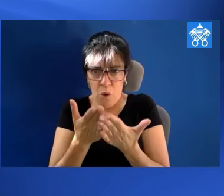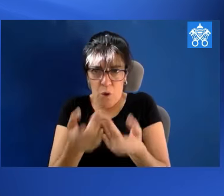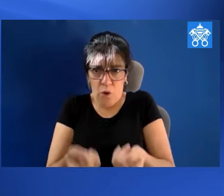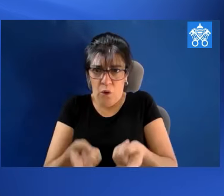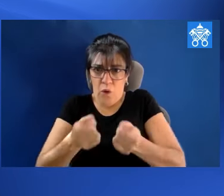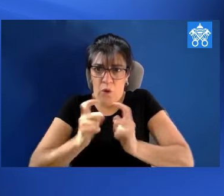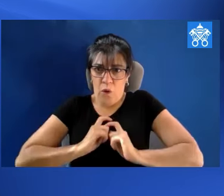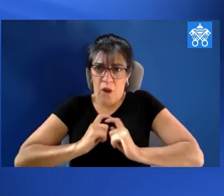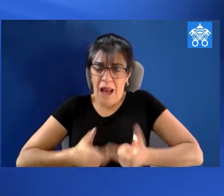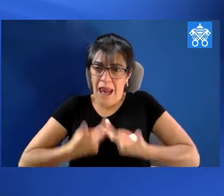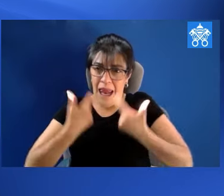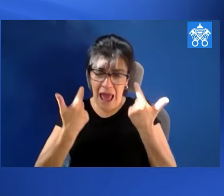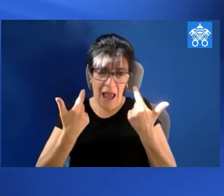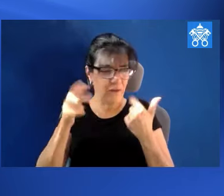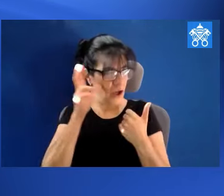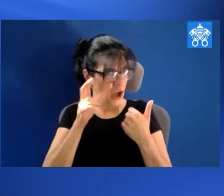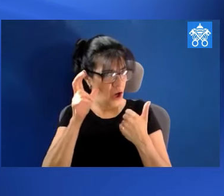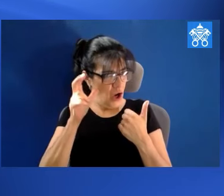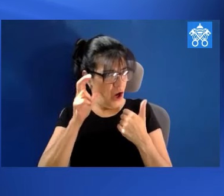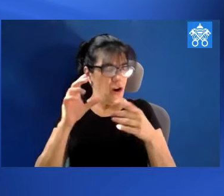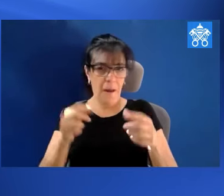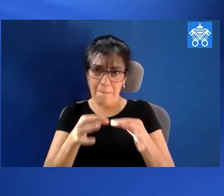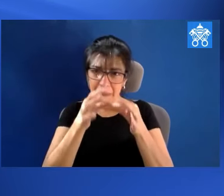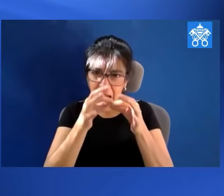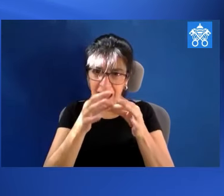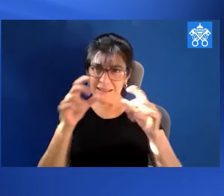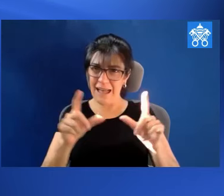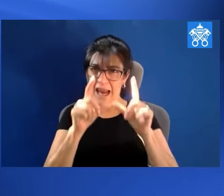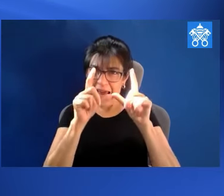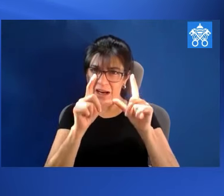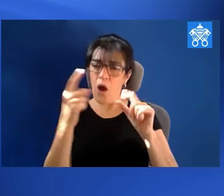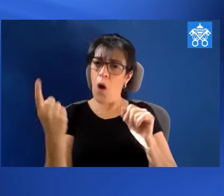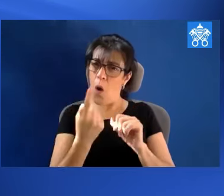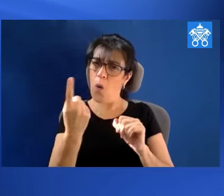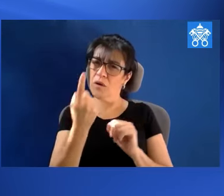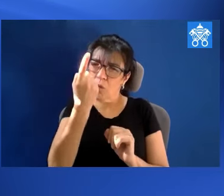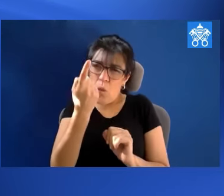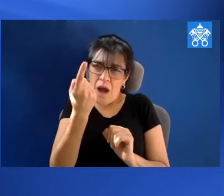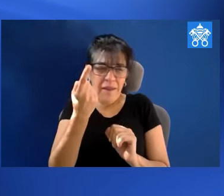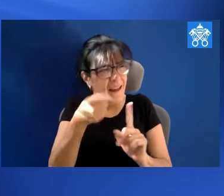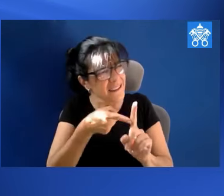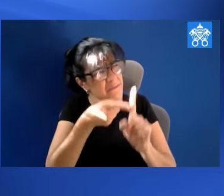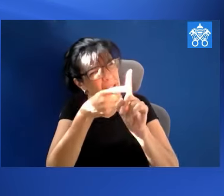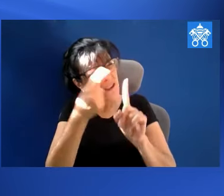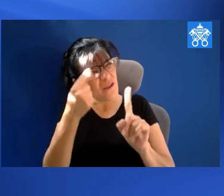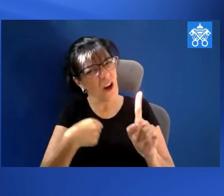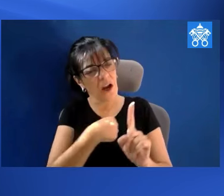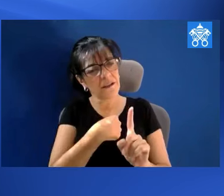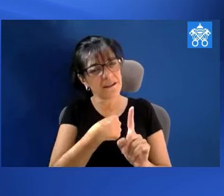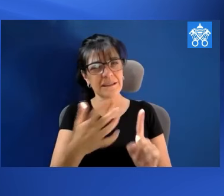many words of God that we hear every day at Mass or in the Liturgy of the Hours, there's always one that's meant specially for